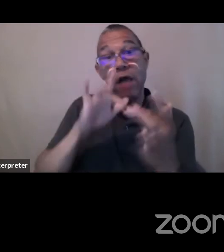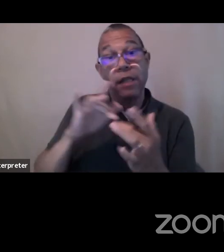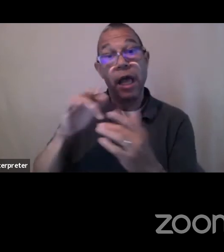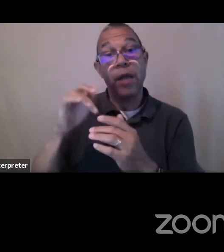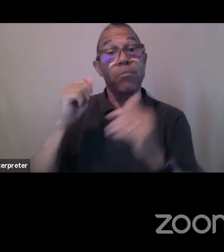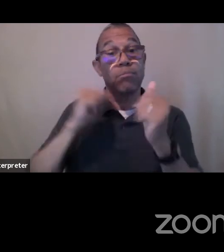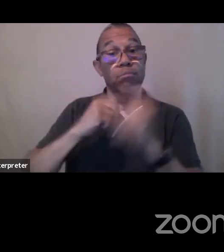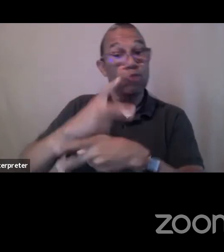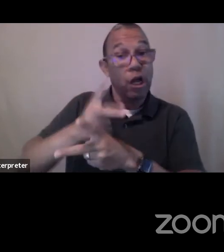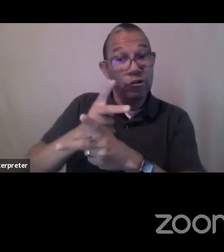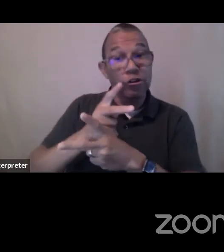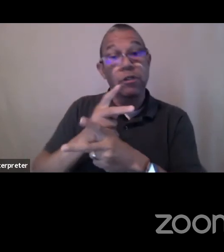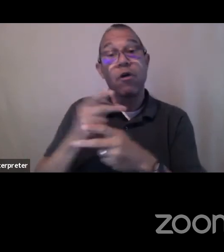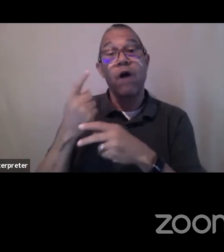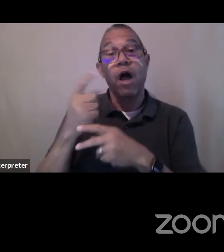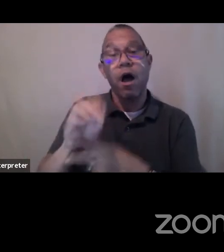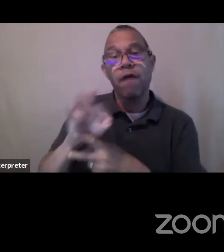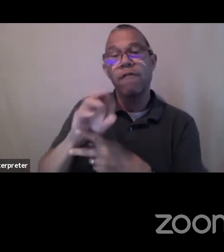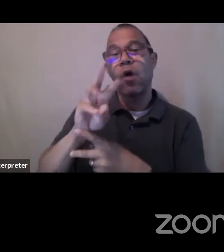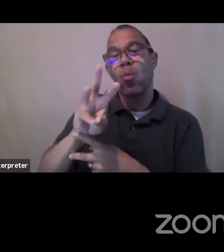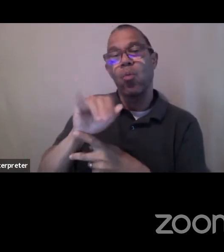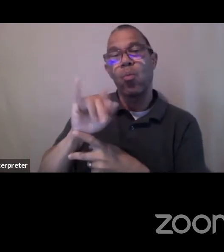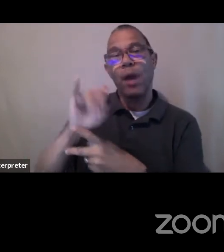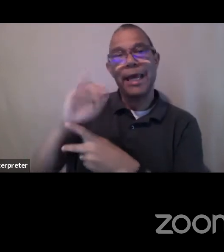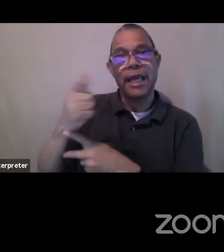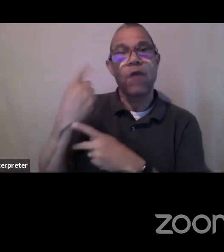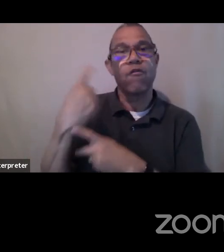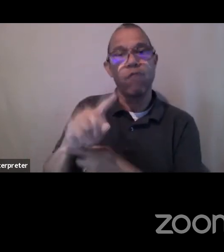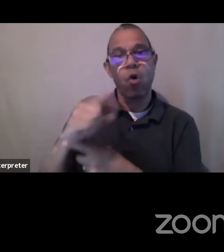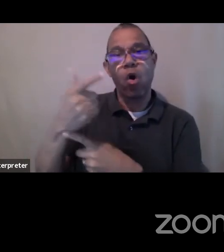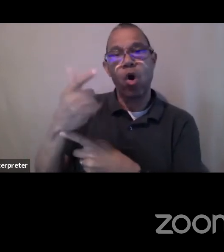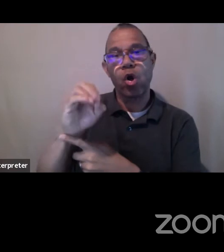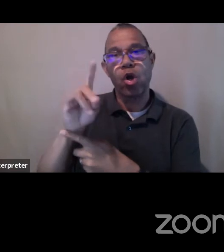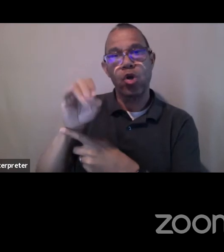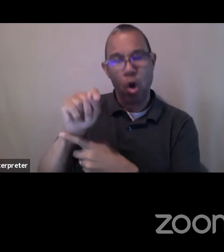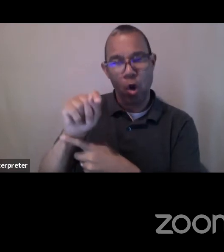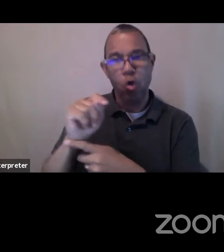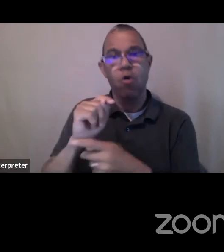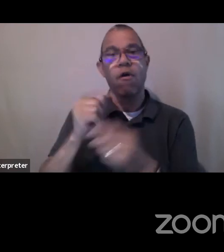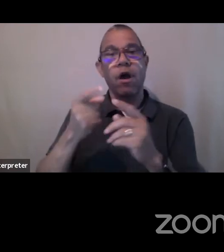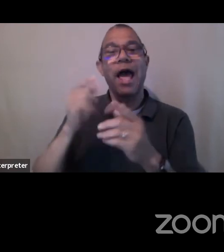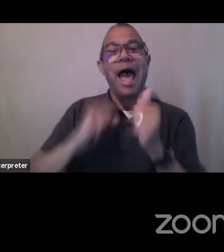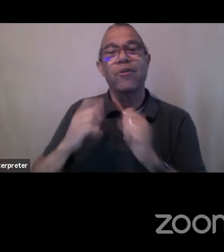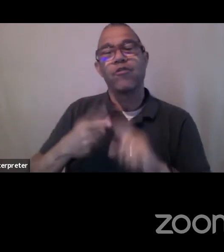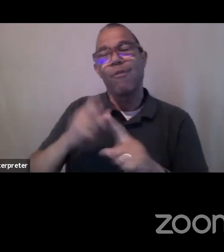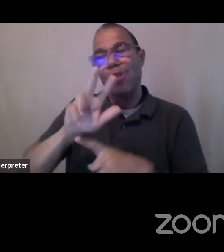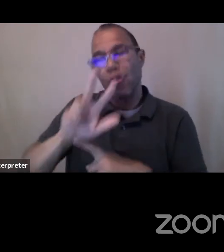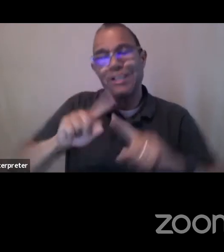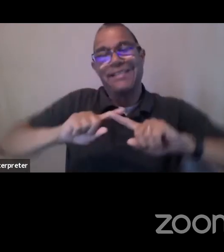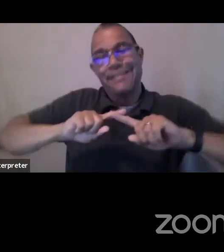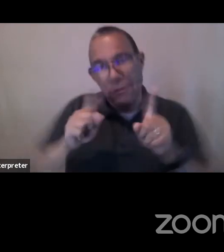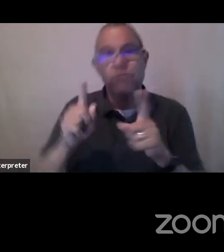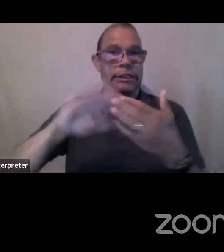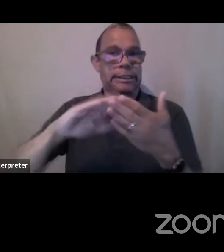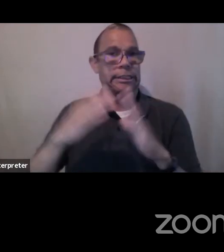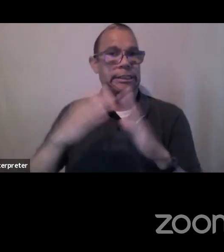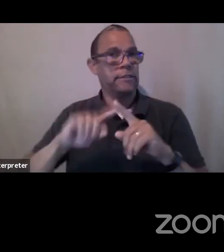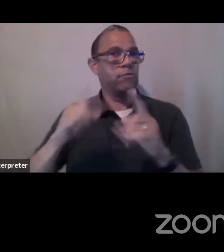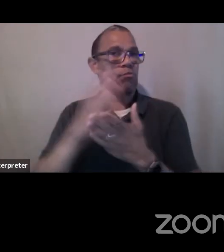live from three cities, including Wuhan, the epicenter of COVID-19 that was still in lockdown. The performance